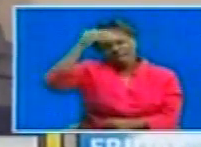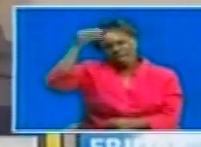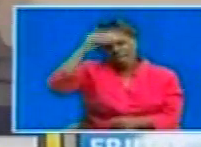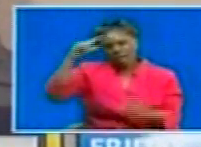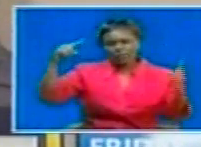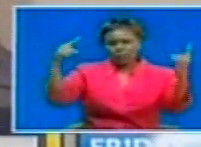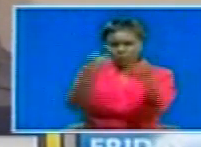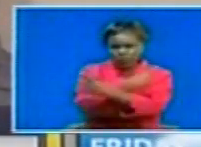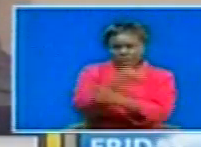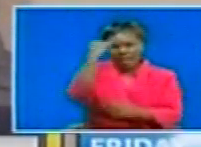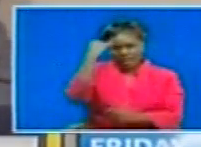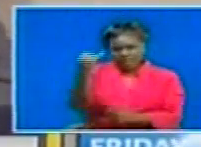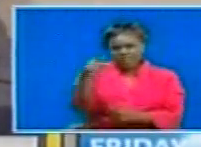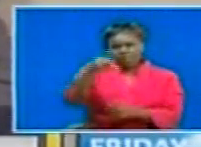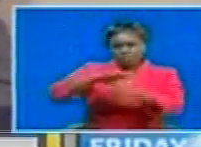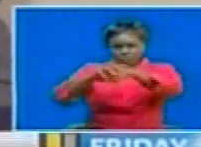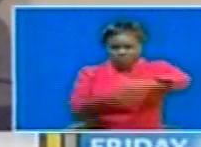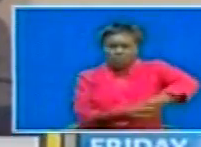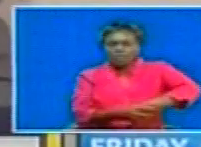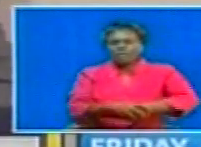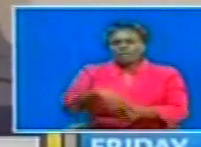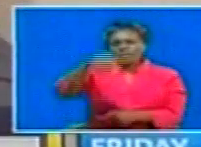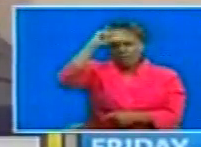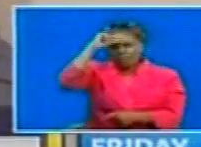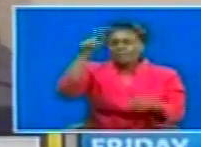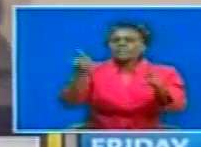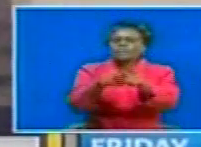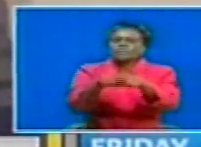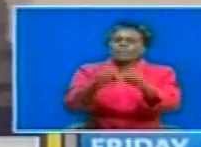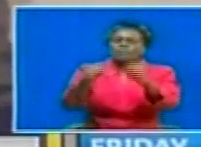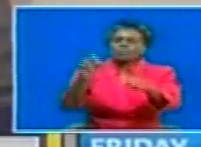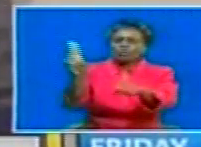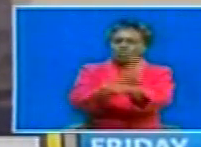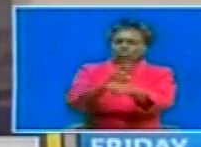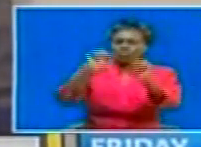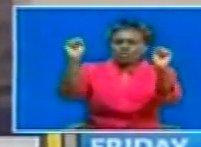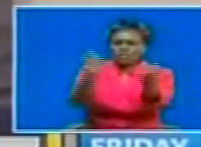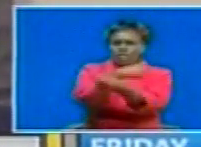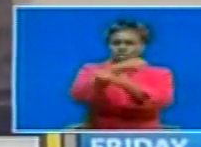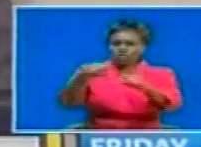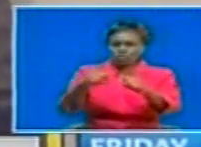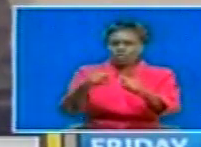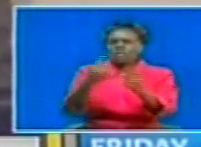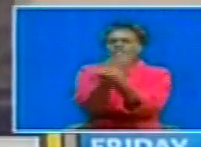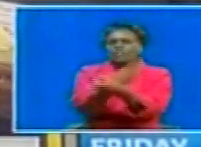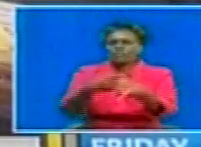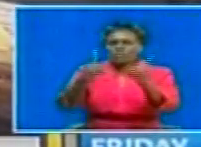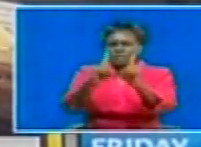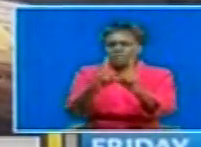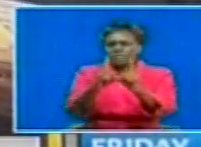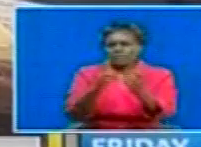that undermine the legitimacy of the state and can be used to destroy our democratic